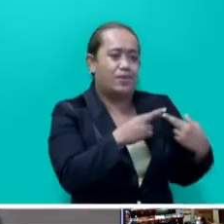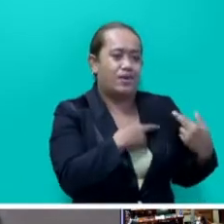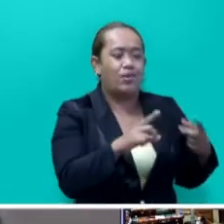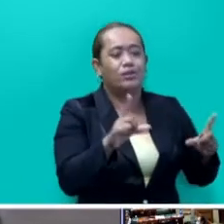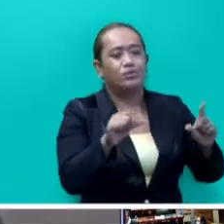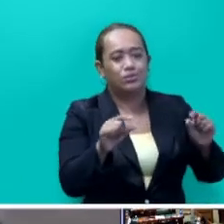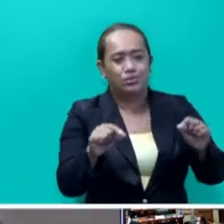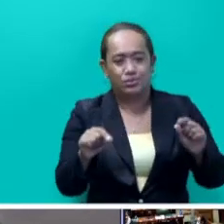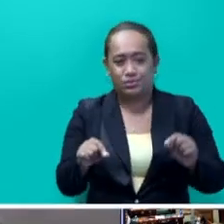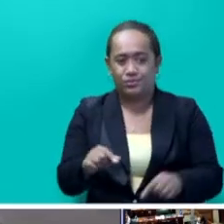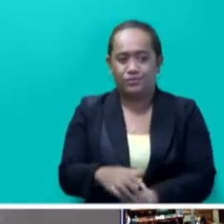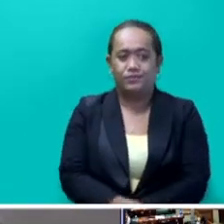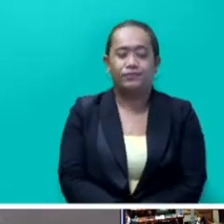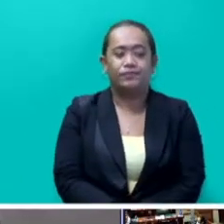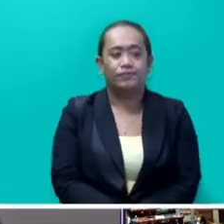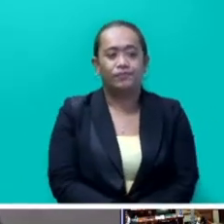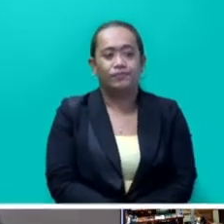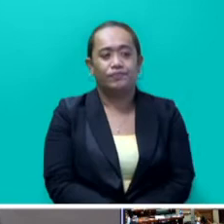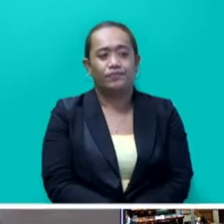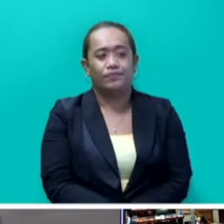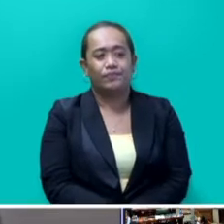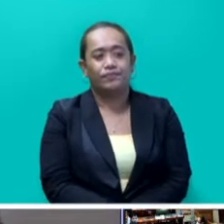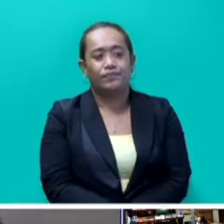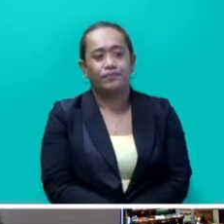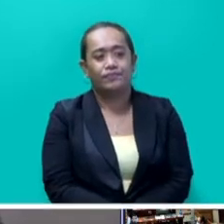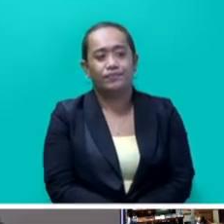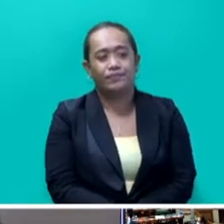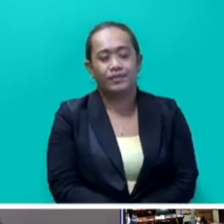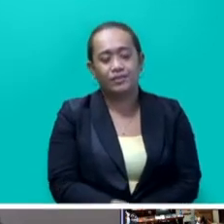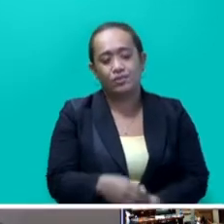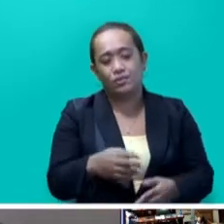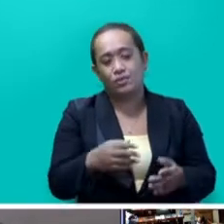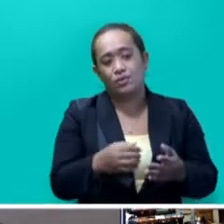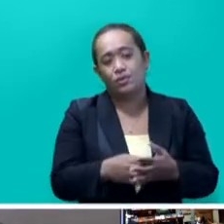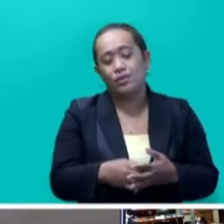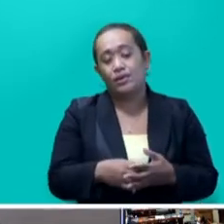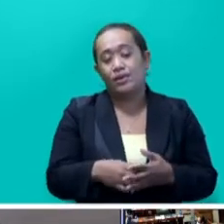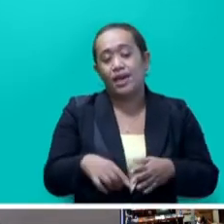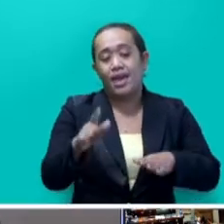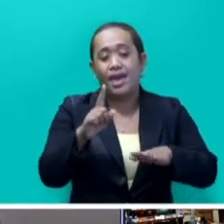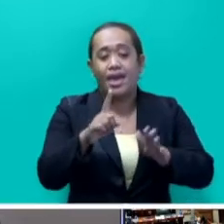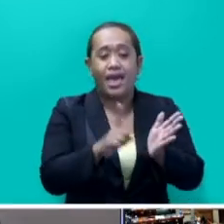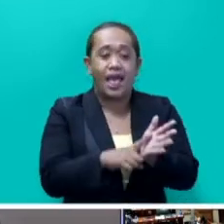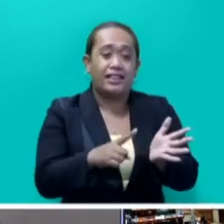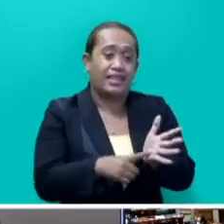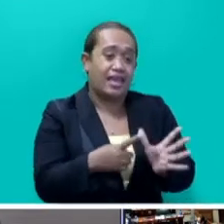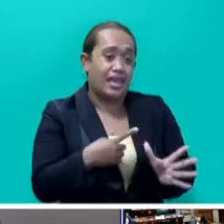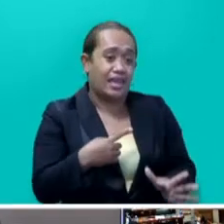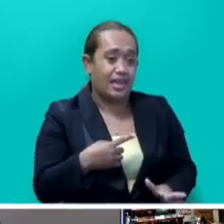2022 national budget. The land transport incentive announced is to assist about